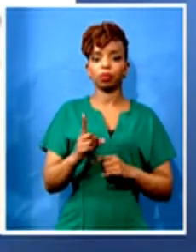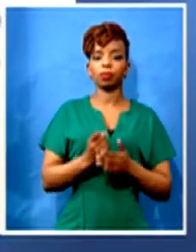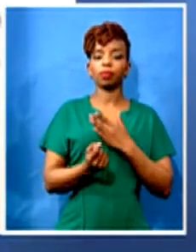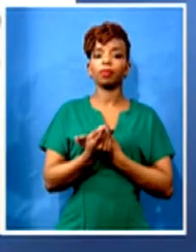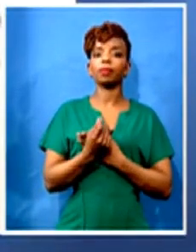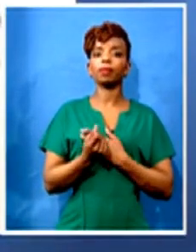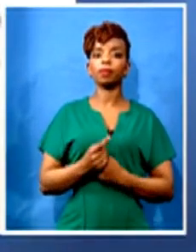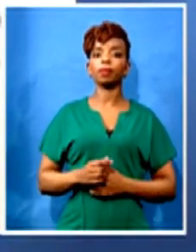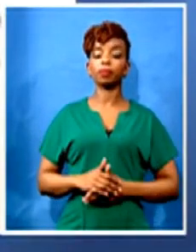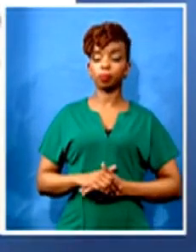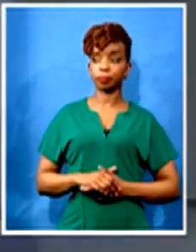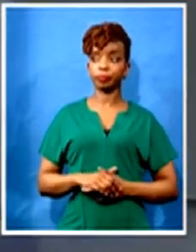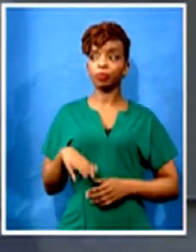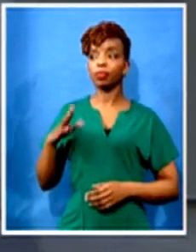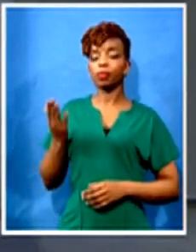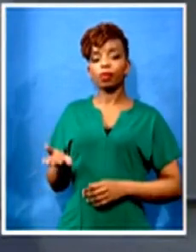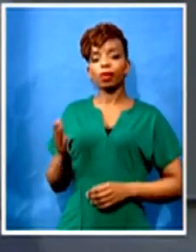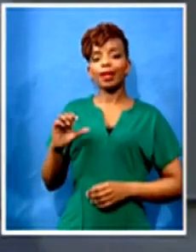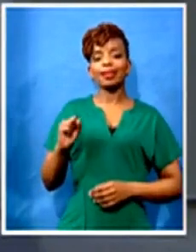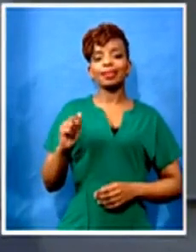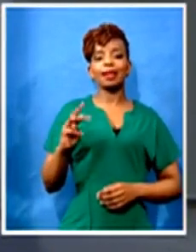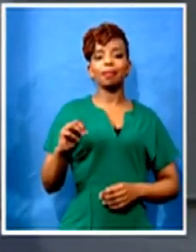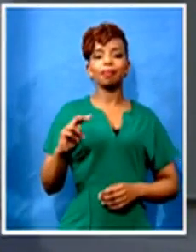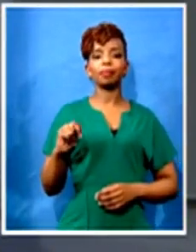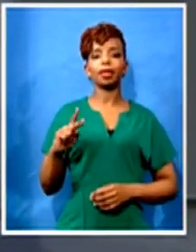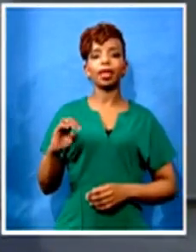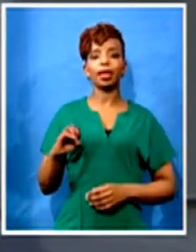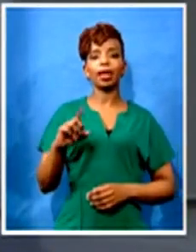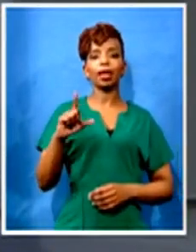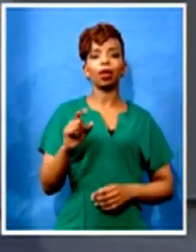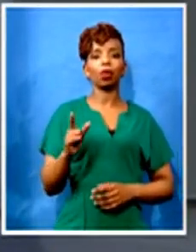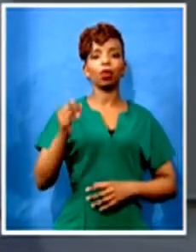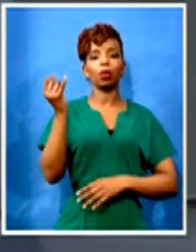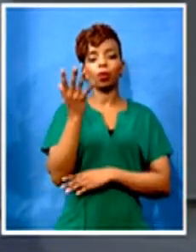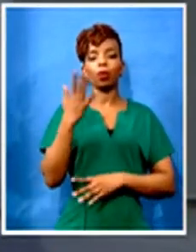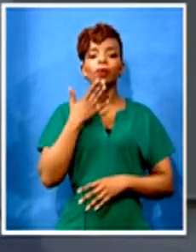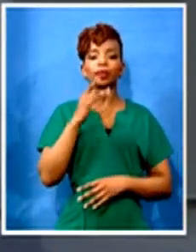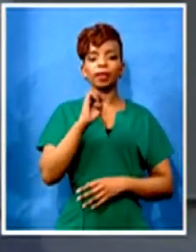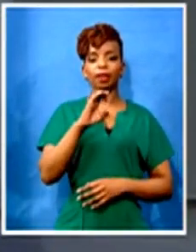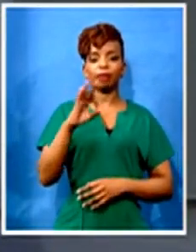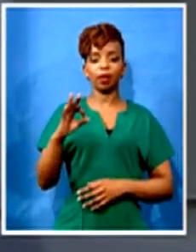speaking to the EFF International Relations head, Mr. Godrich Gardee.